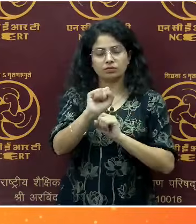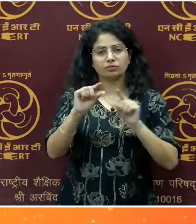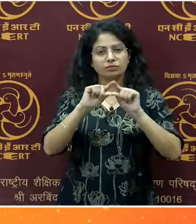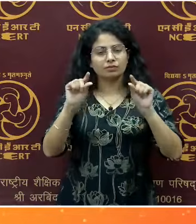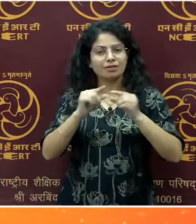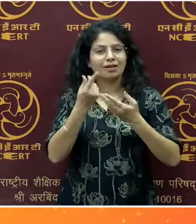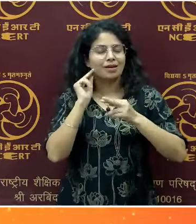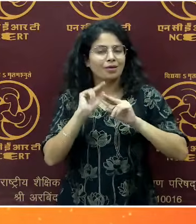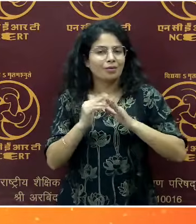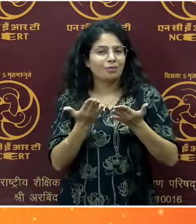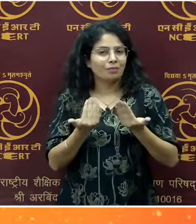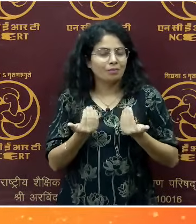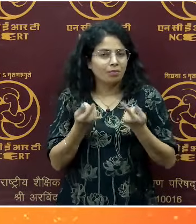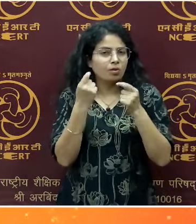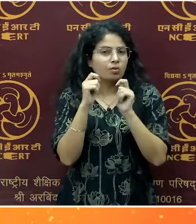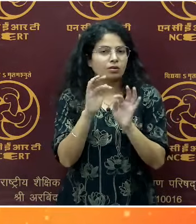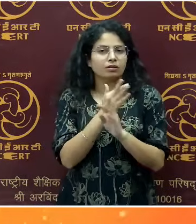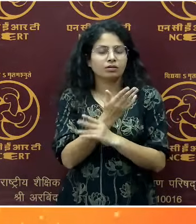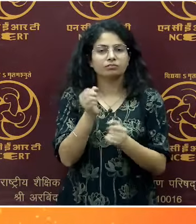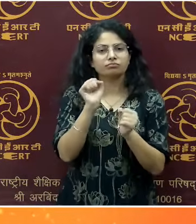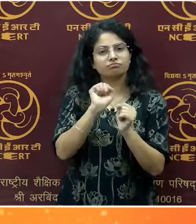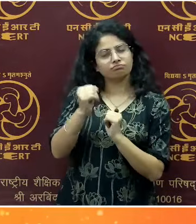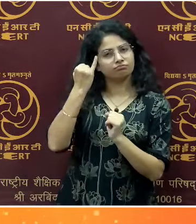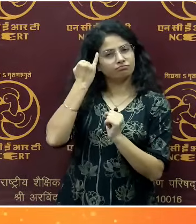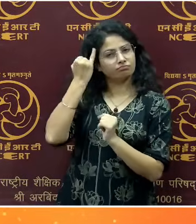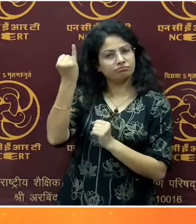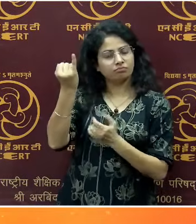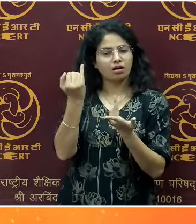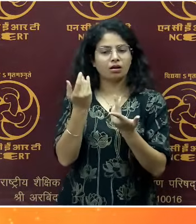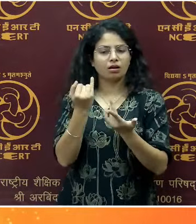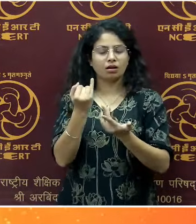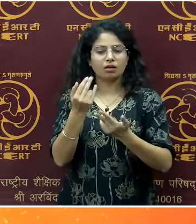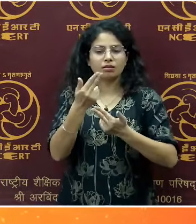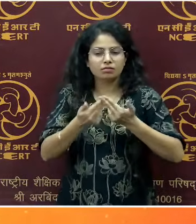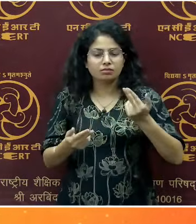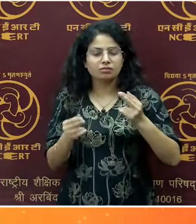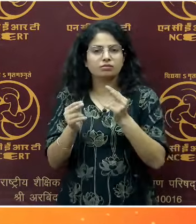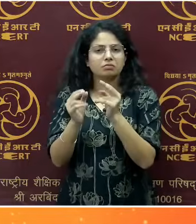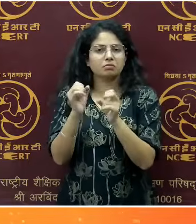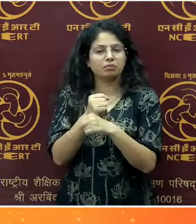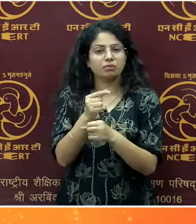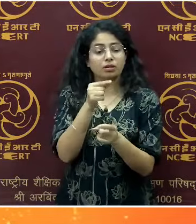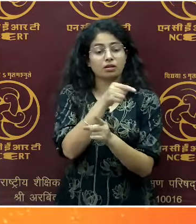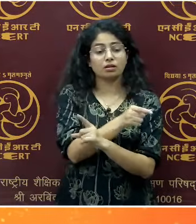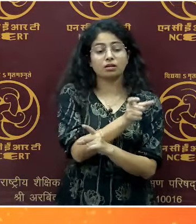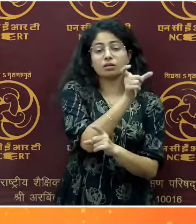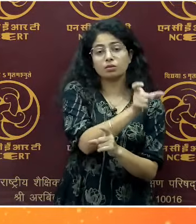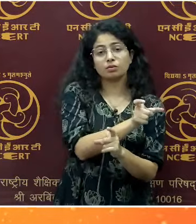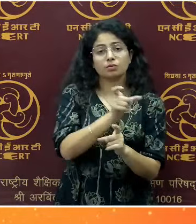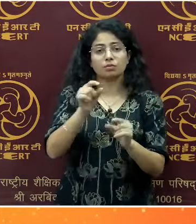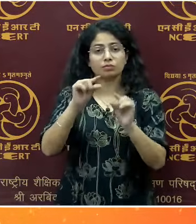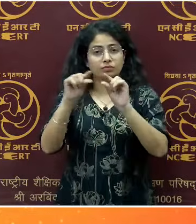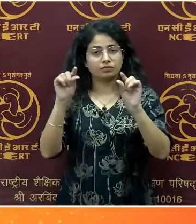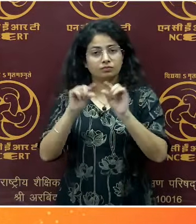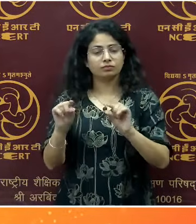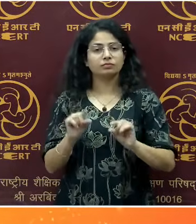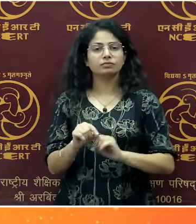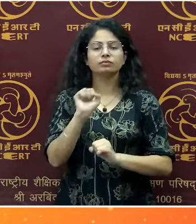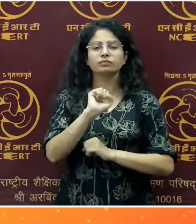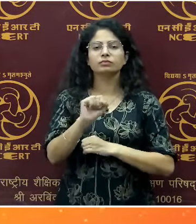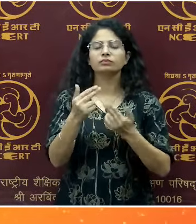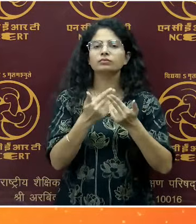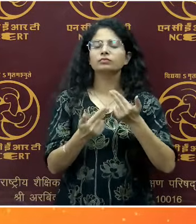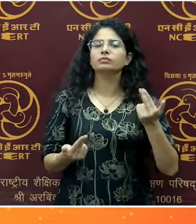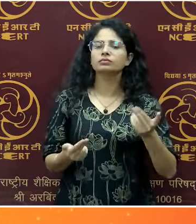if possible, just try to form your own story using all these words. Yes, so frame the sentences or form a new